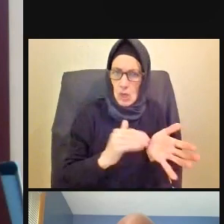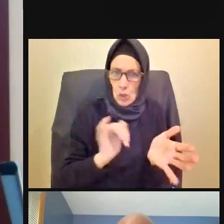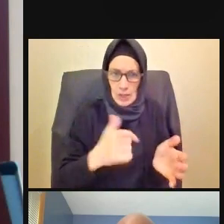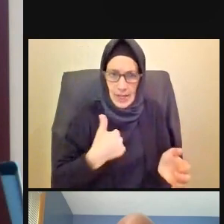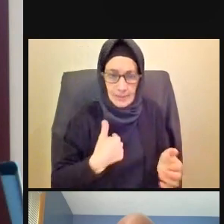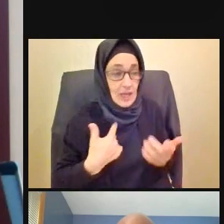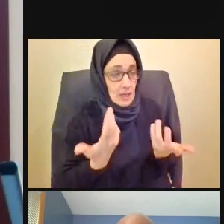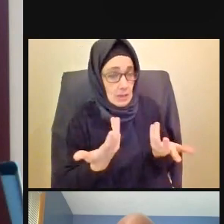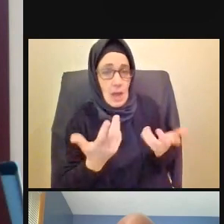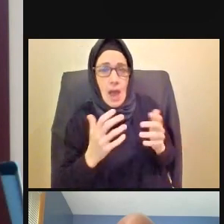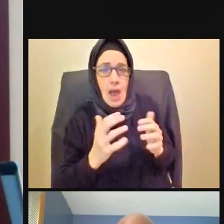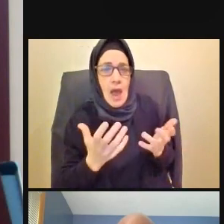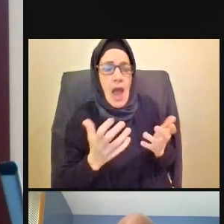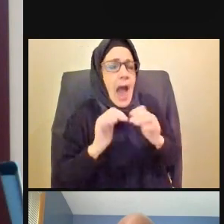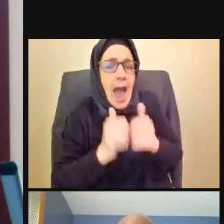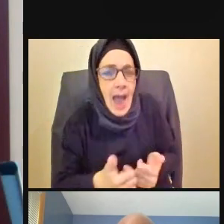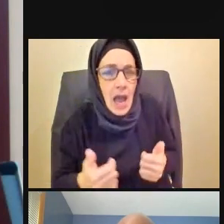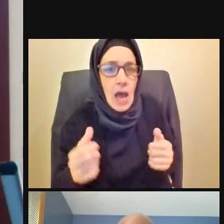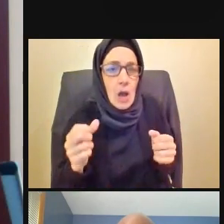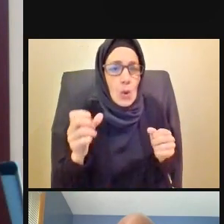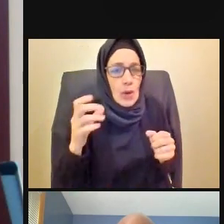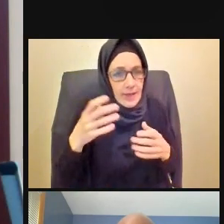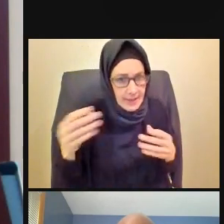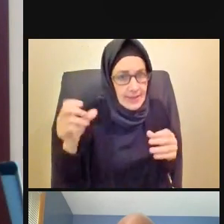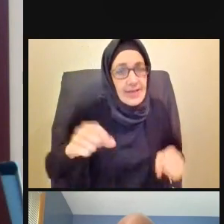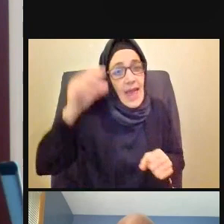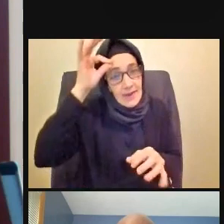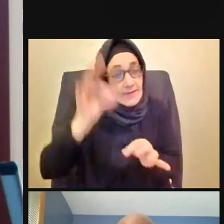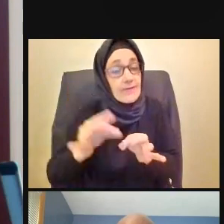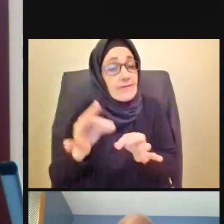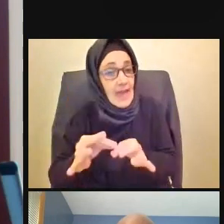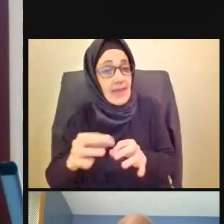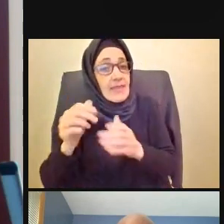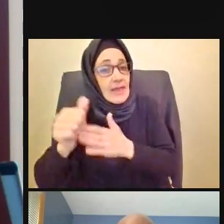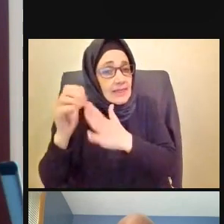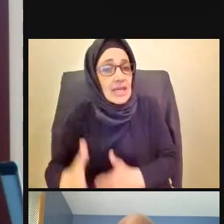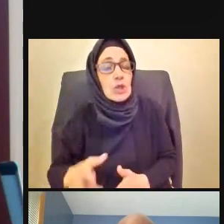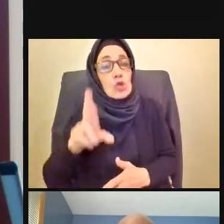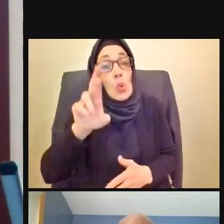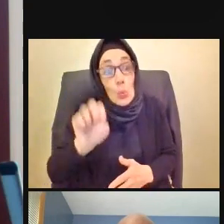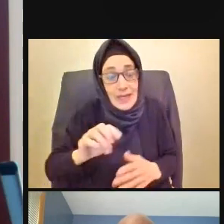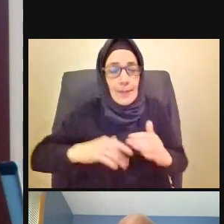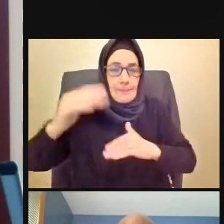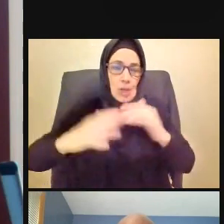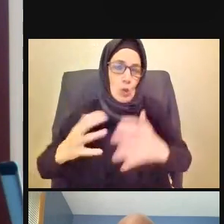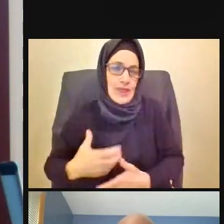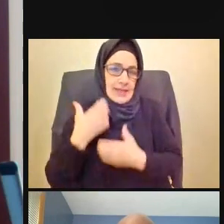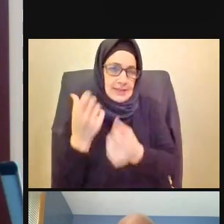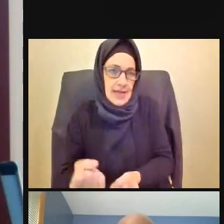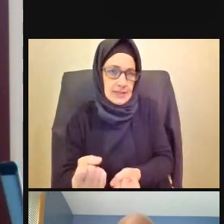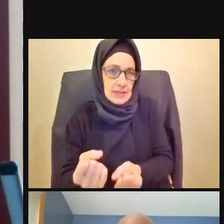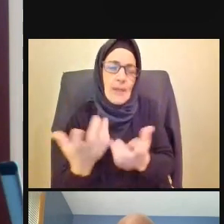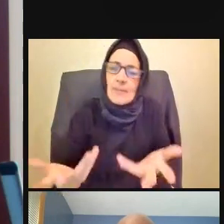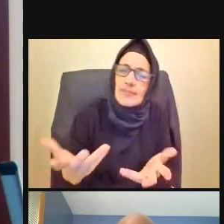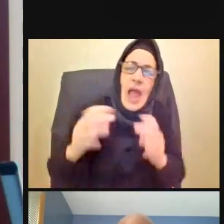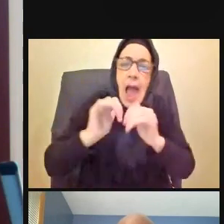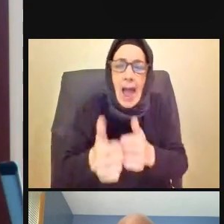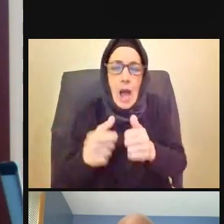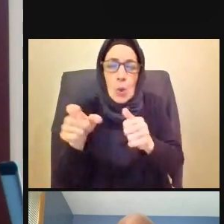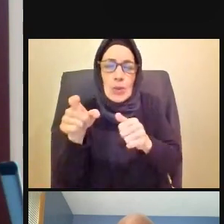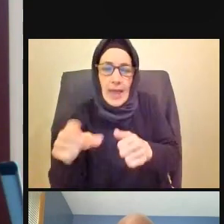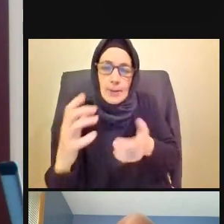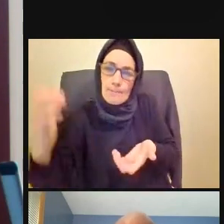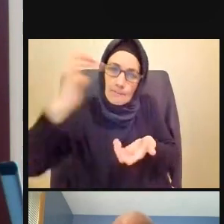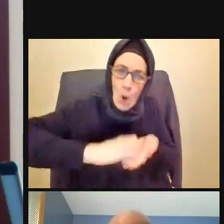in rebuilding the trust in the medical institutions. Not that the onus is upon them to build it, but how can they partner with us so that we can better serve